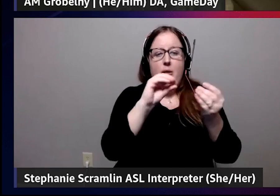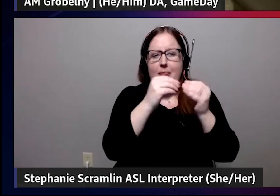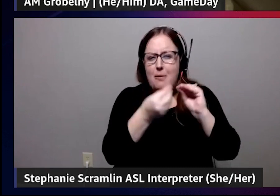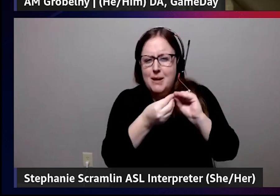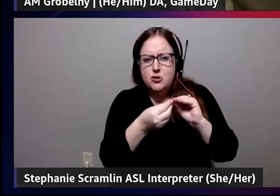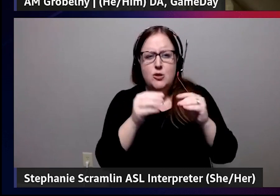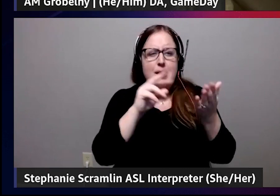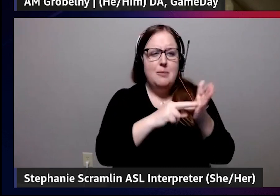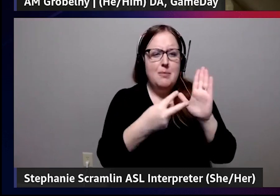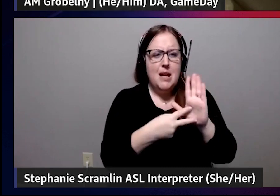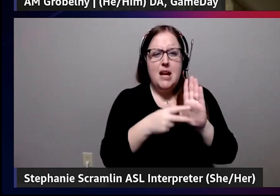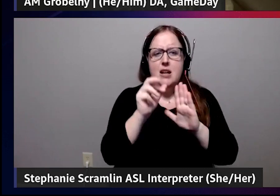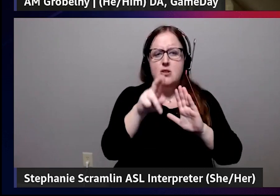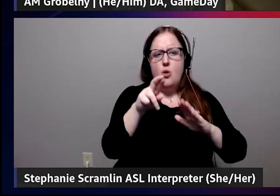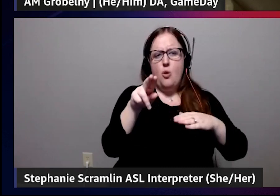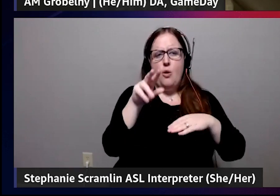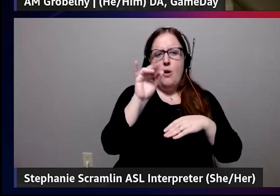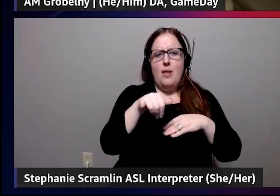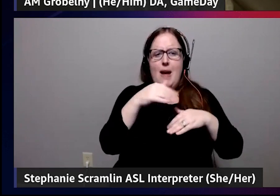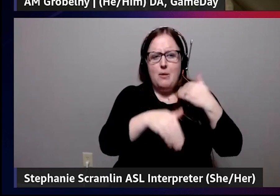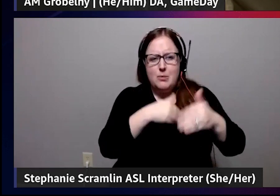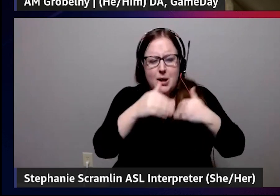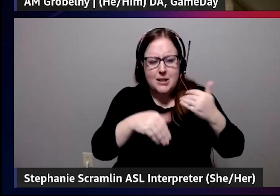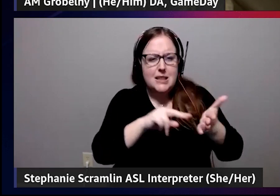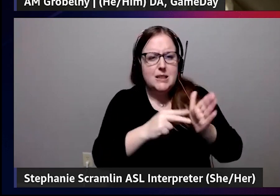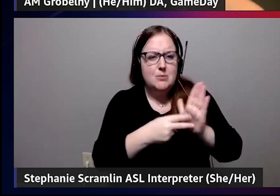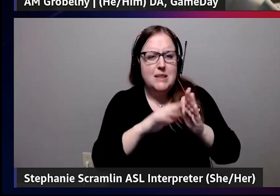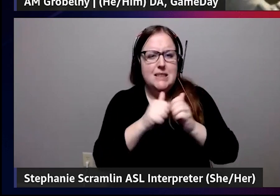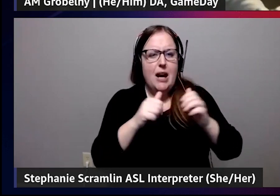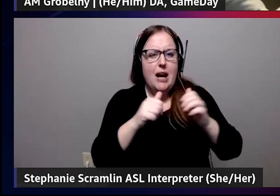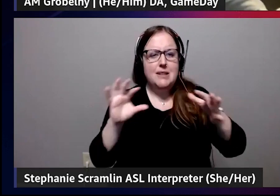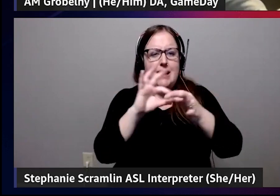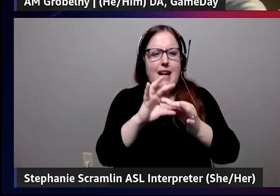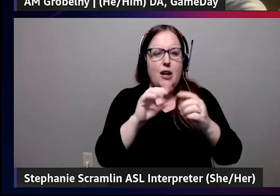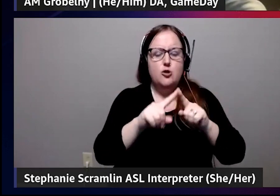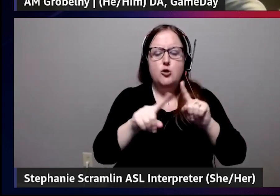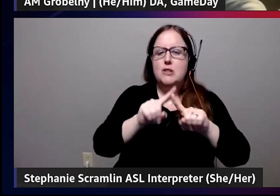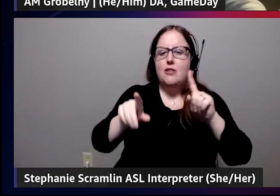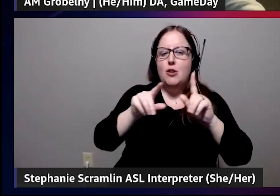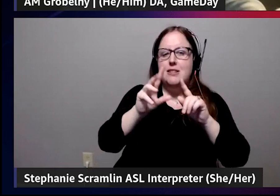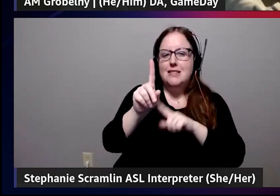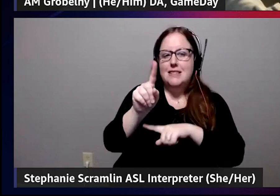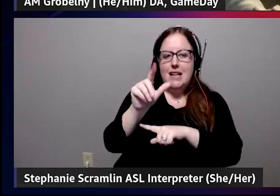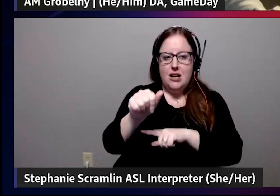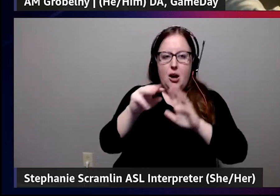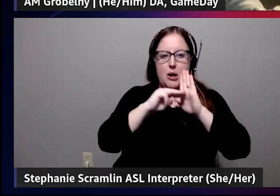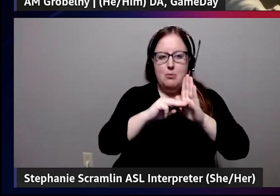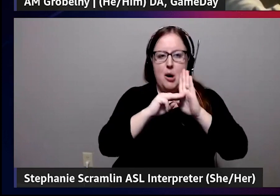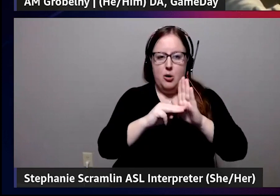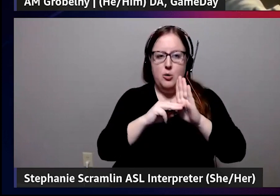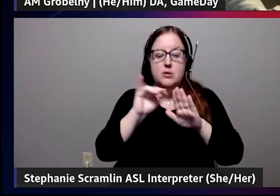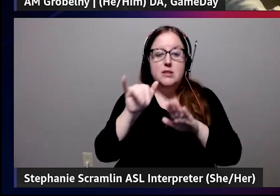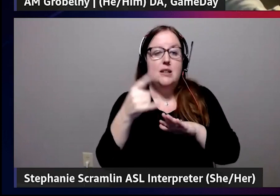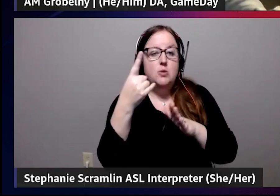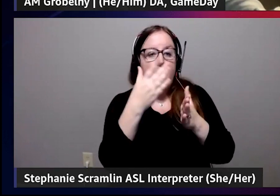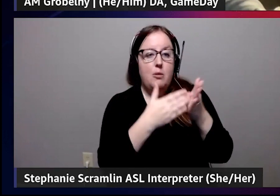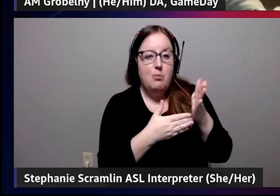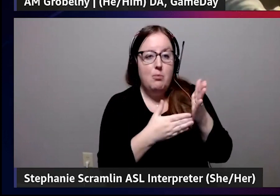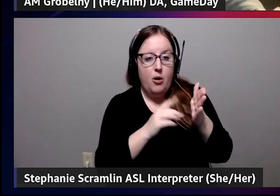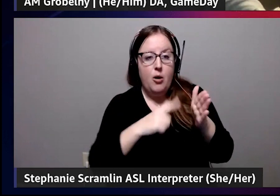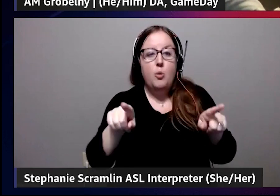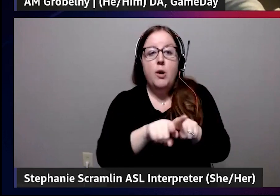what this business process means, how it's connected to different data models. So this is a one part that we